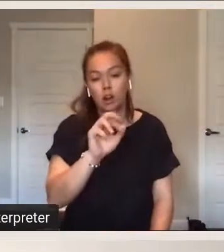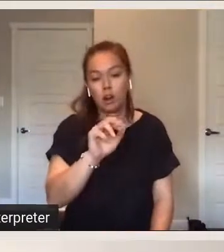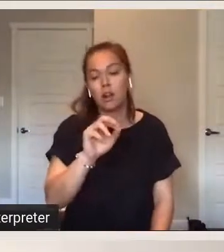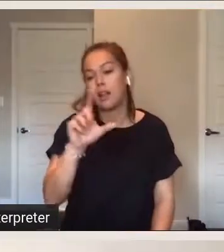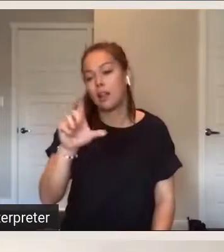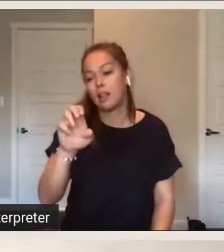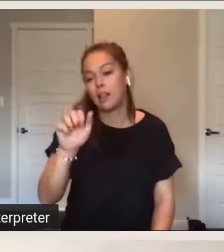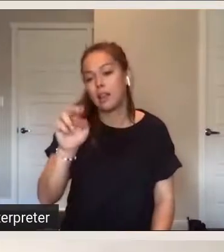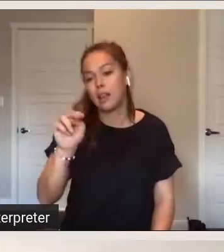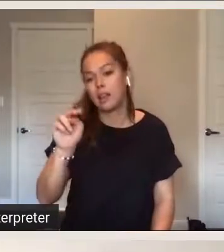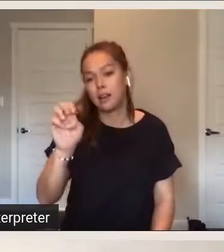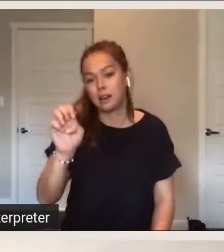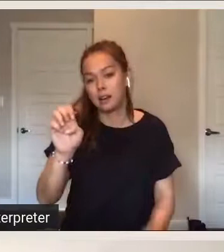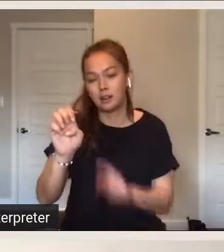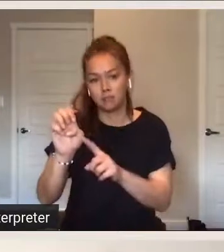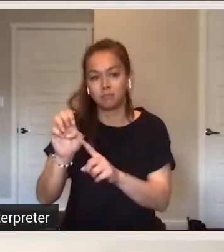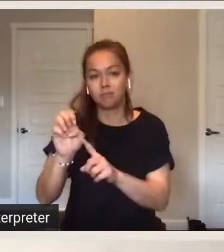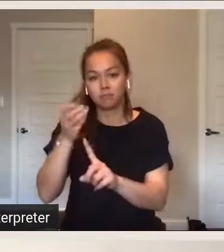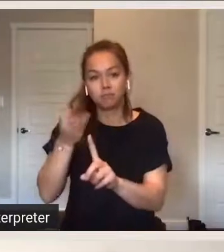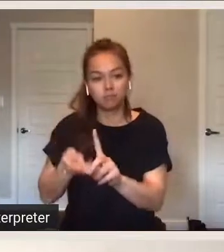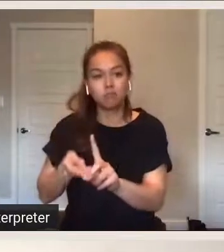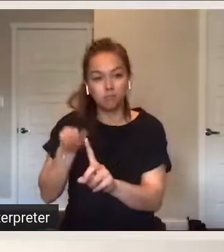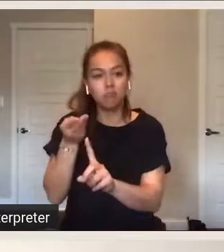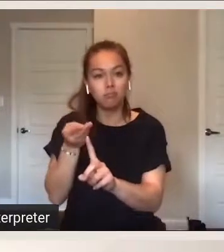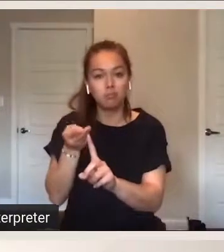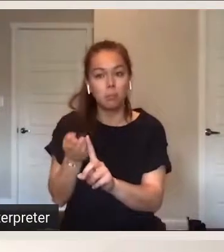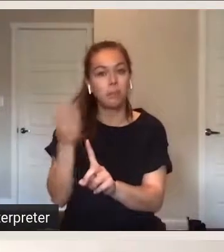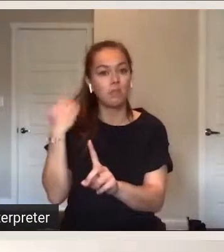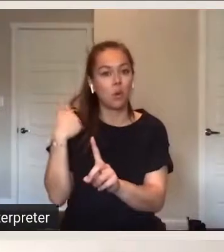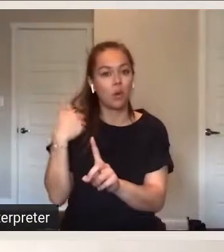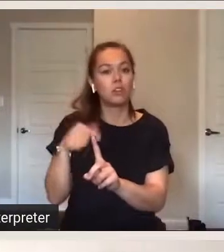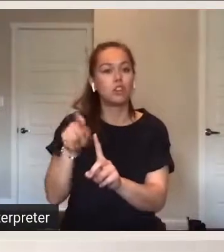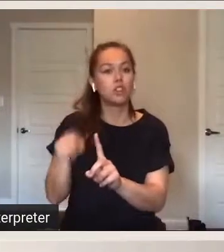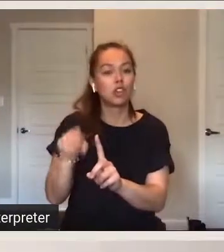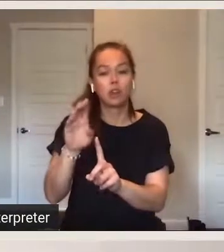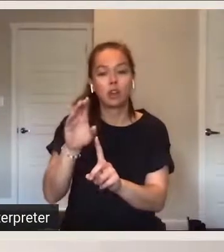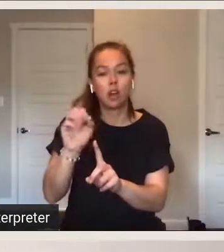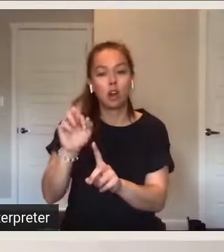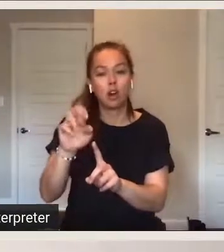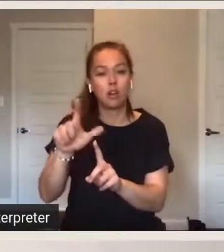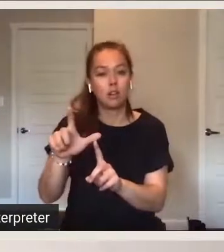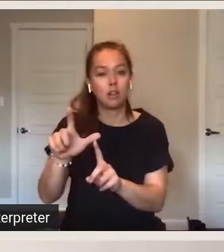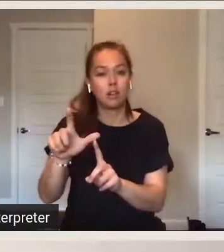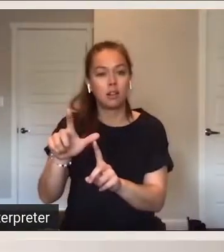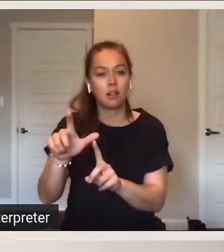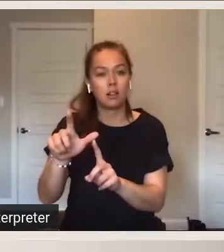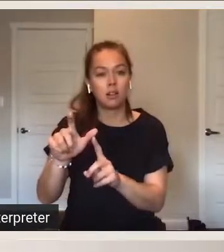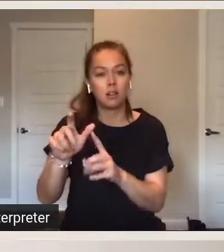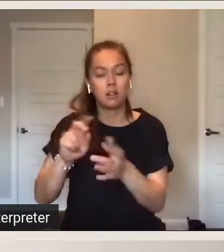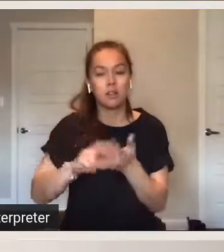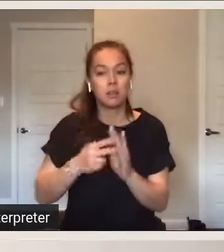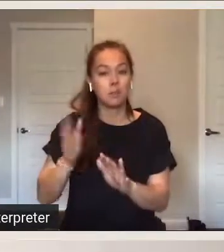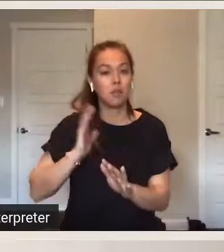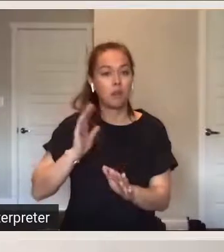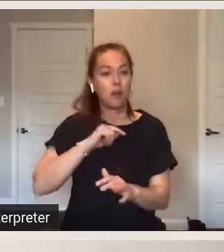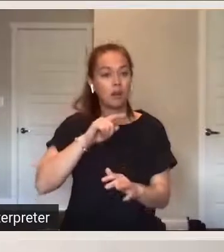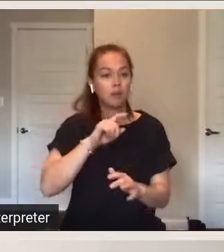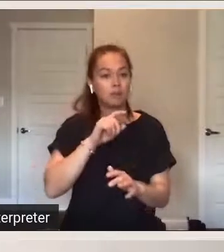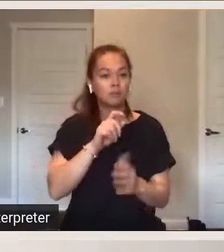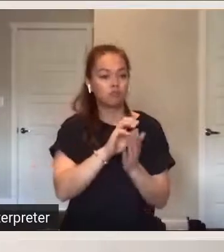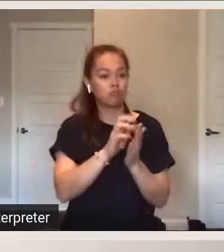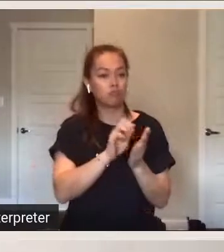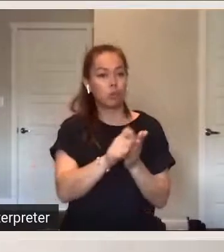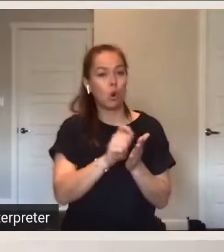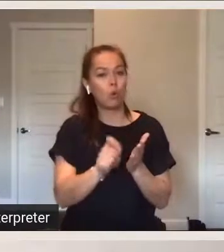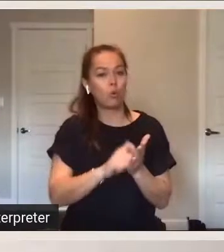boy, obviously. So we casted Leanne, and then we just made that character more shift into what she is in real life. Maybe a more